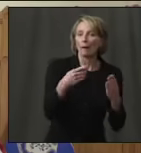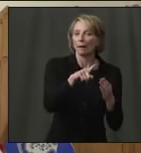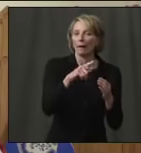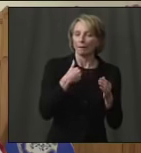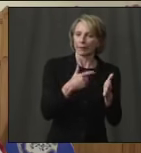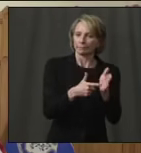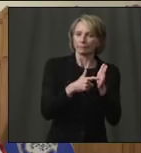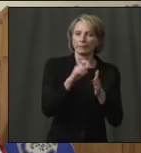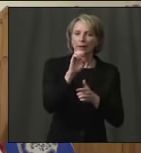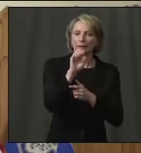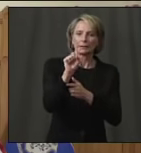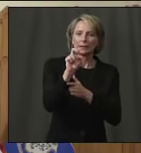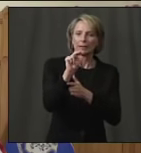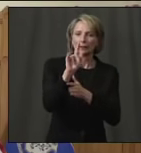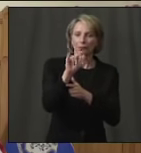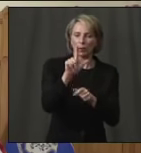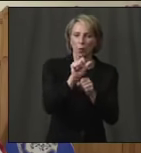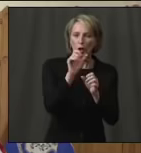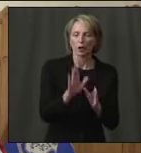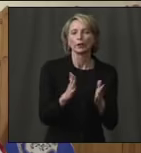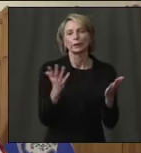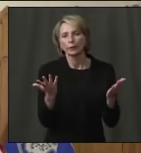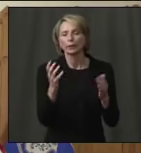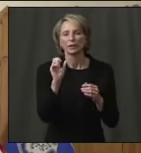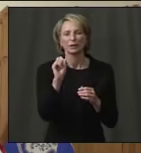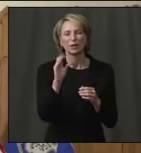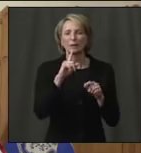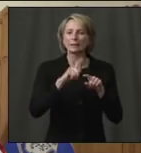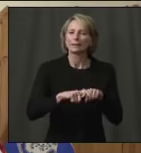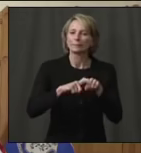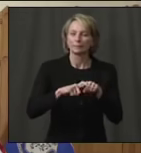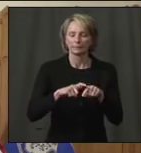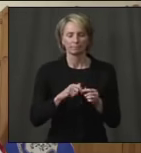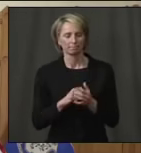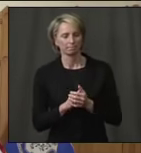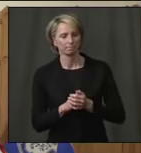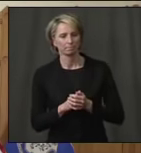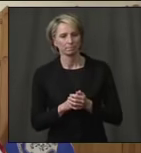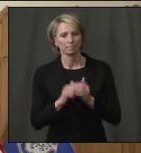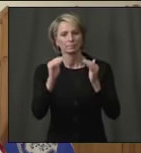Thank you very much. News 12, Connecticut.